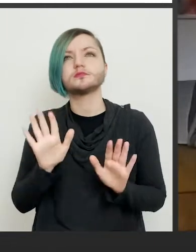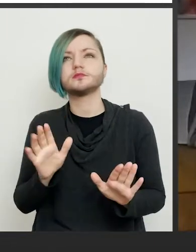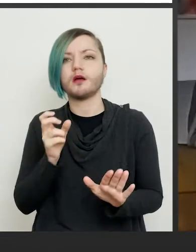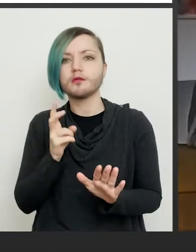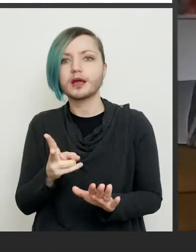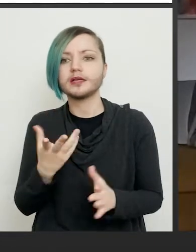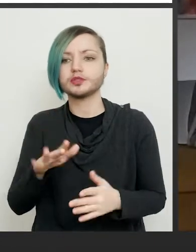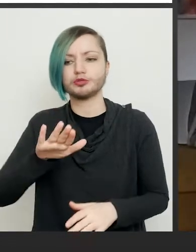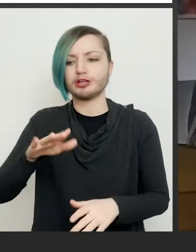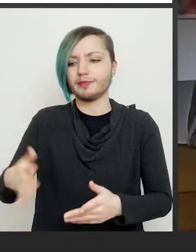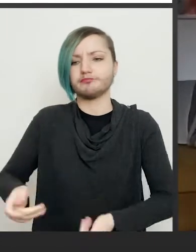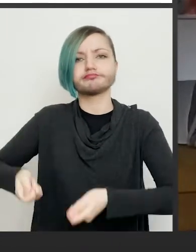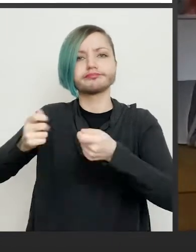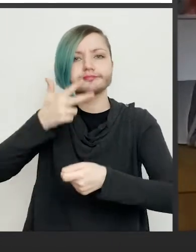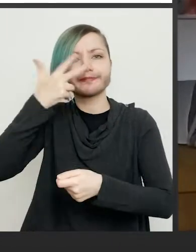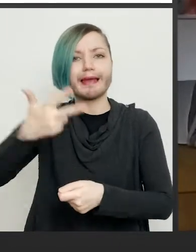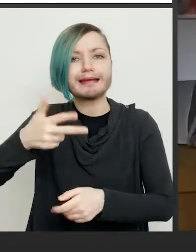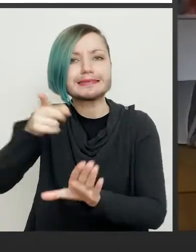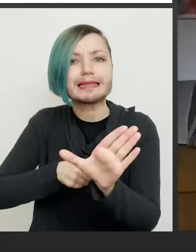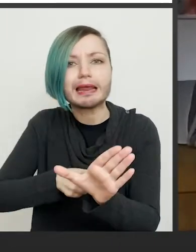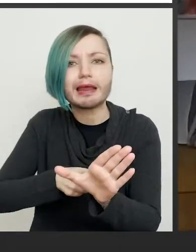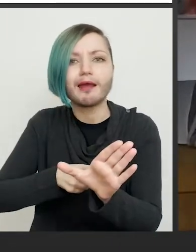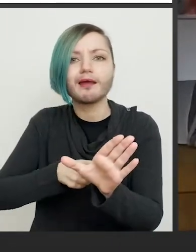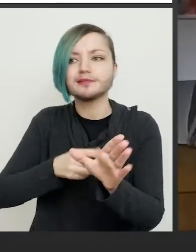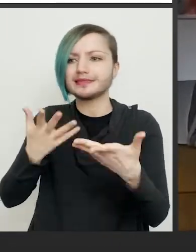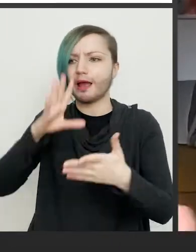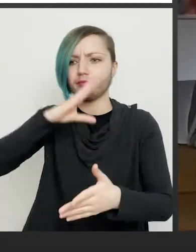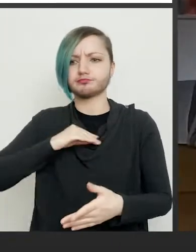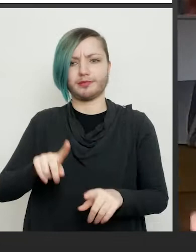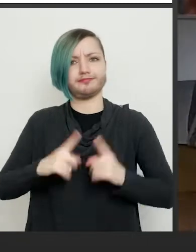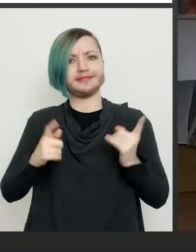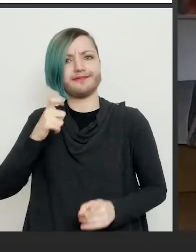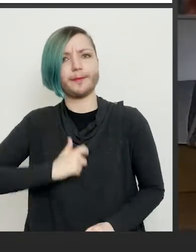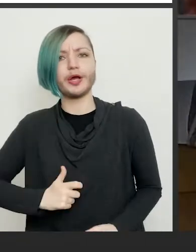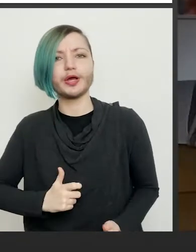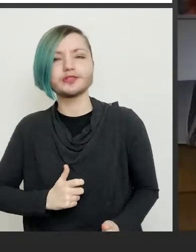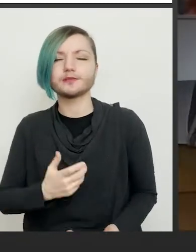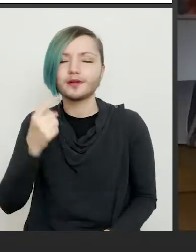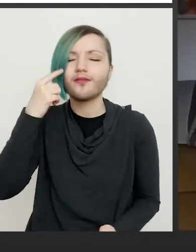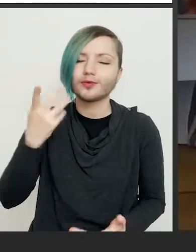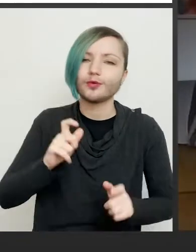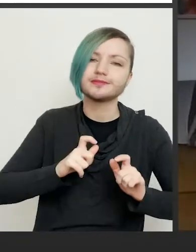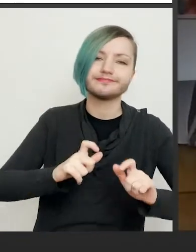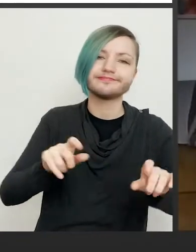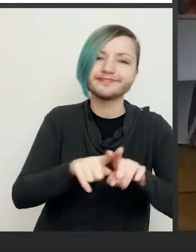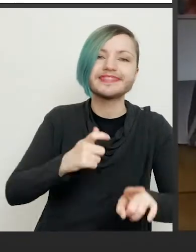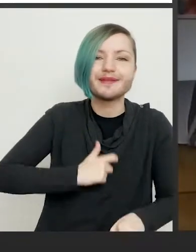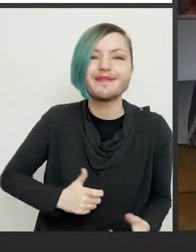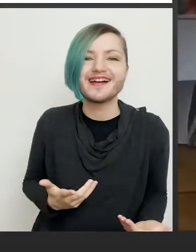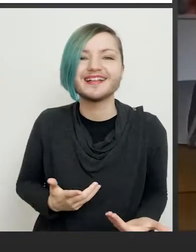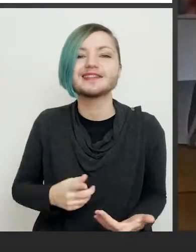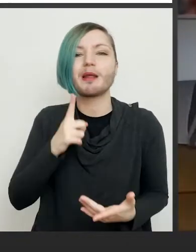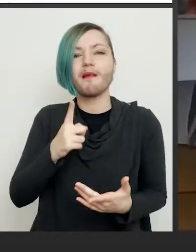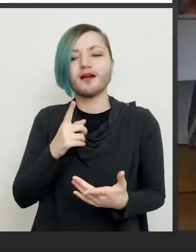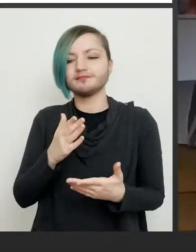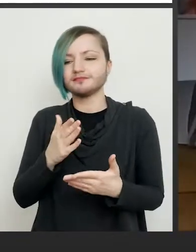this child we've been raising for 18 years is telling us that there's someone completely different, even though obviously I'm still the same person. And there's just